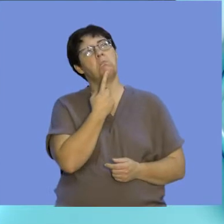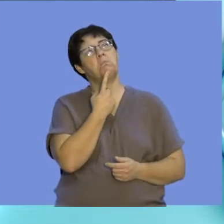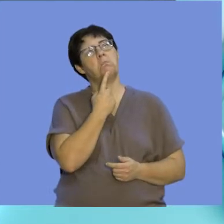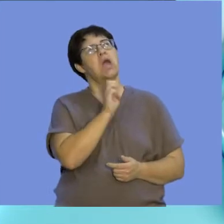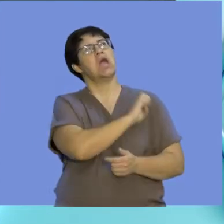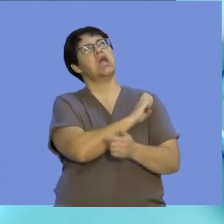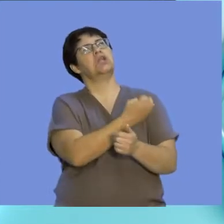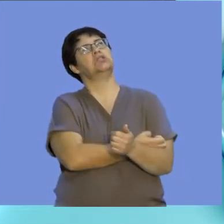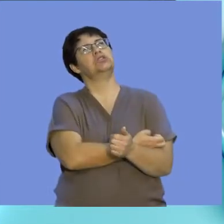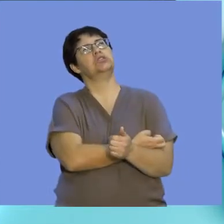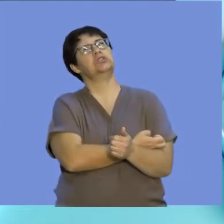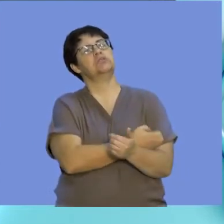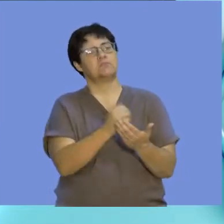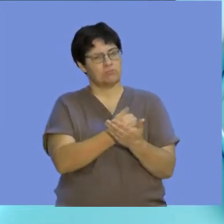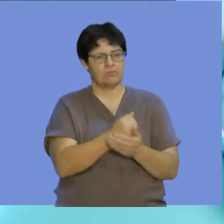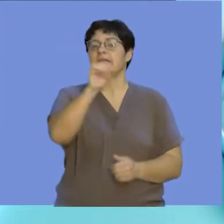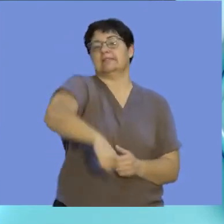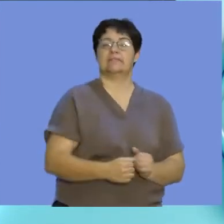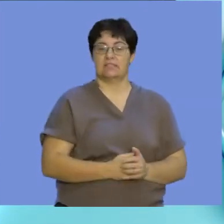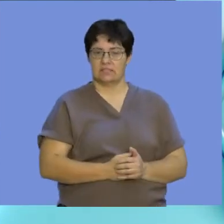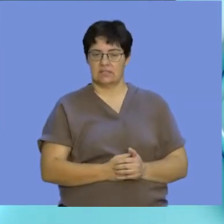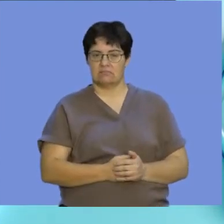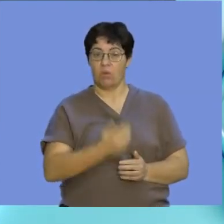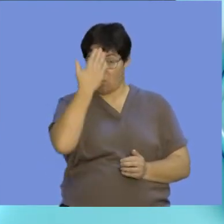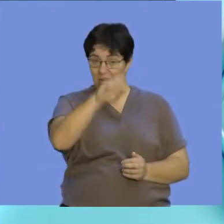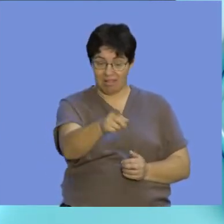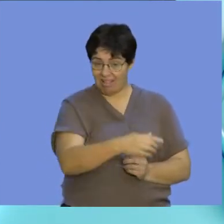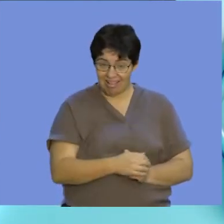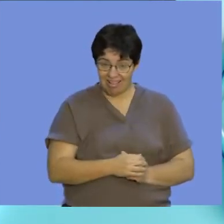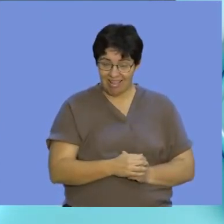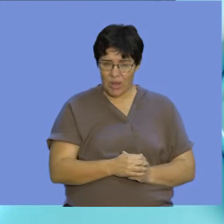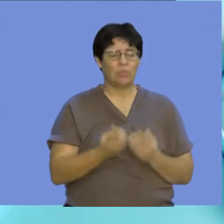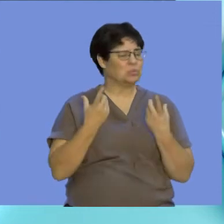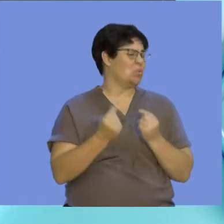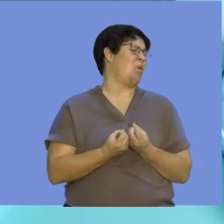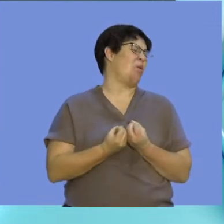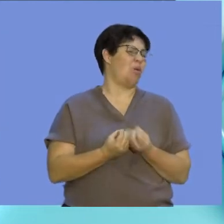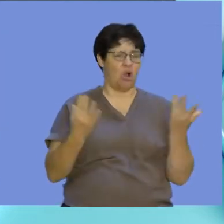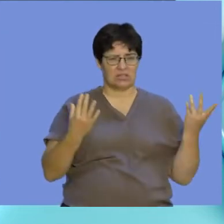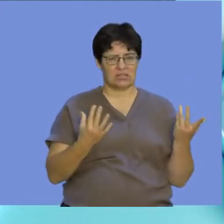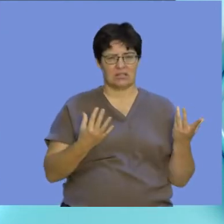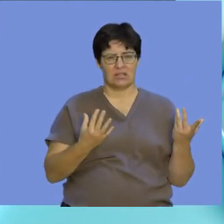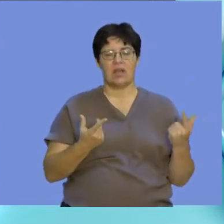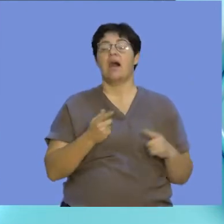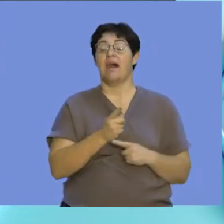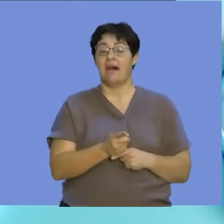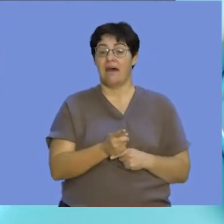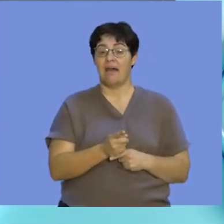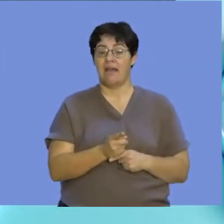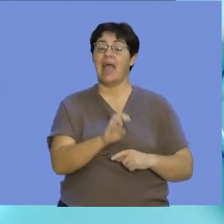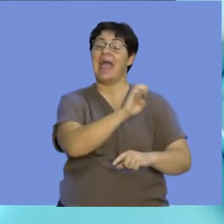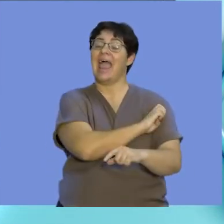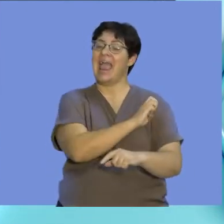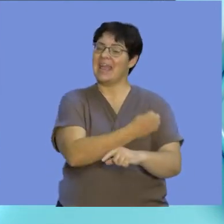energy, yes, we know, because we've done this lots, it's been drummed into you, that